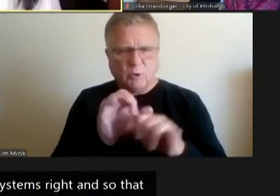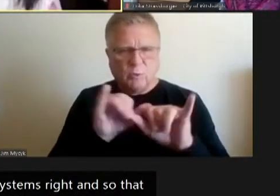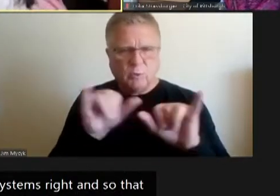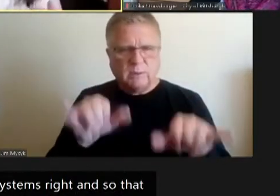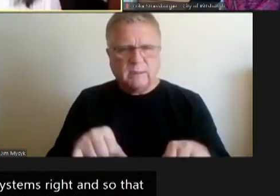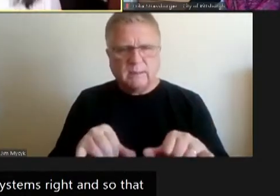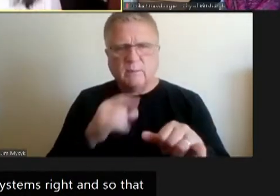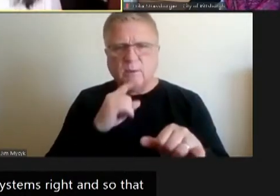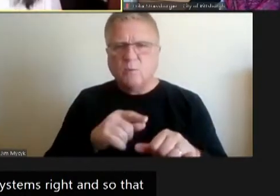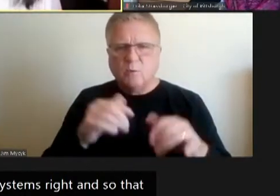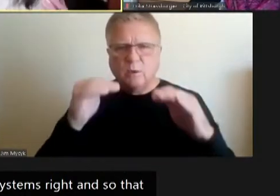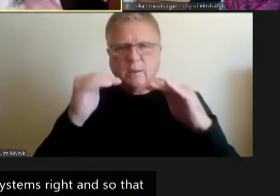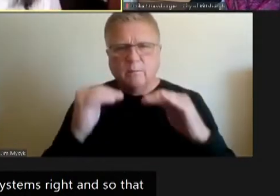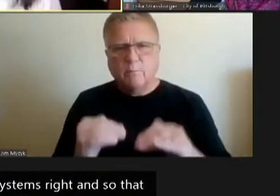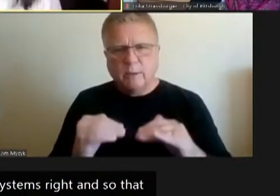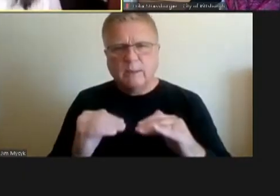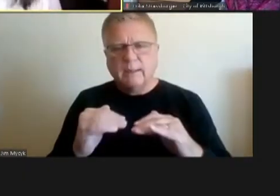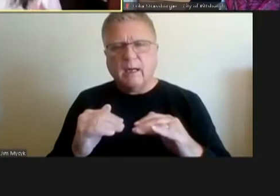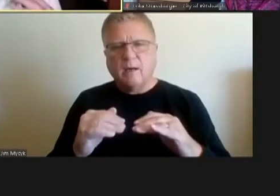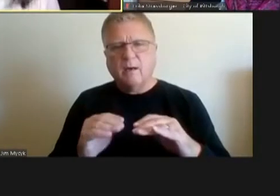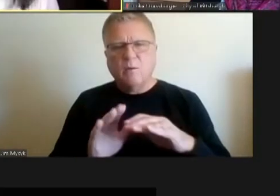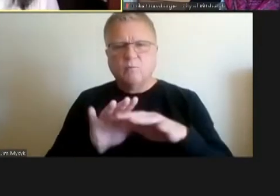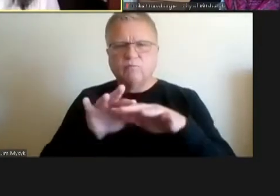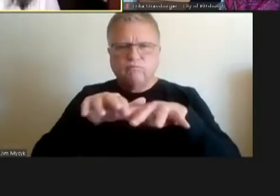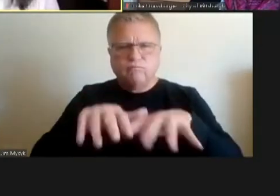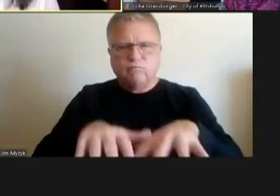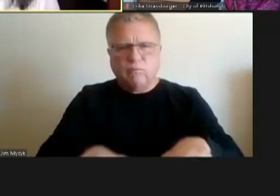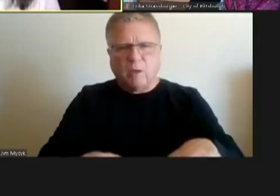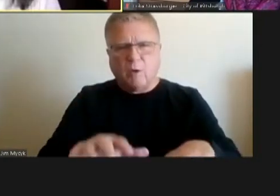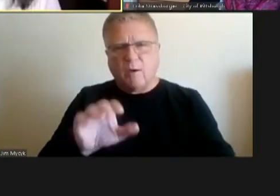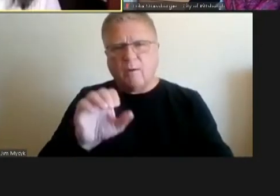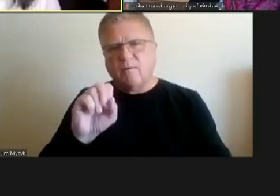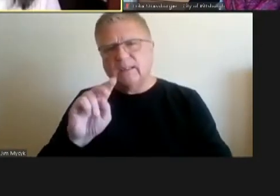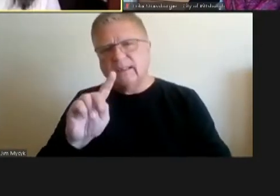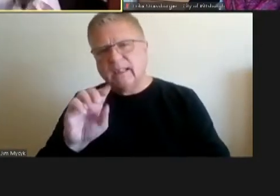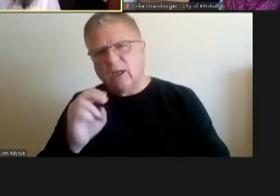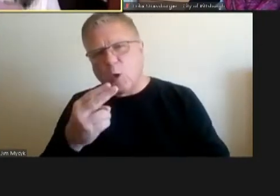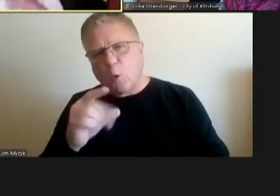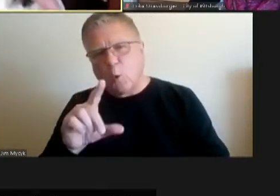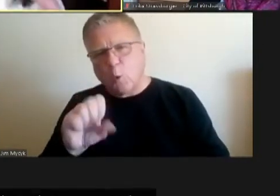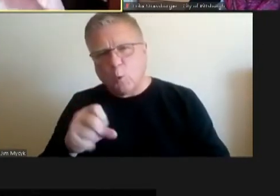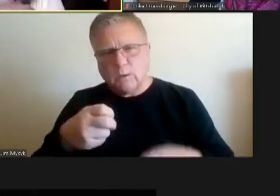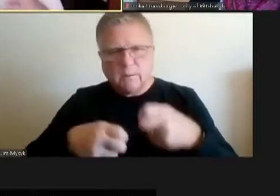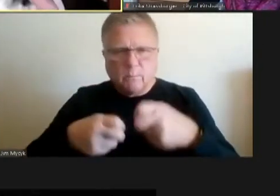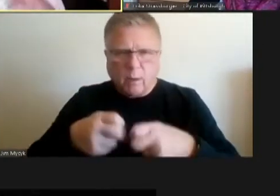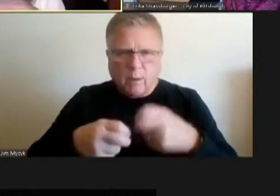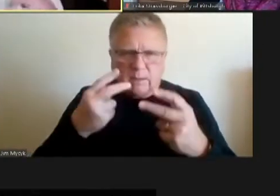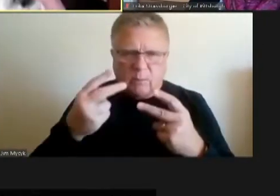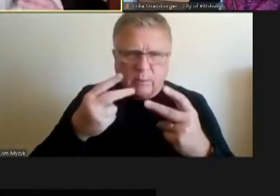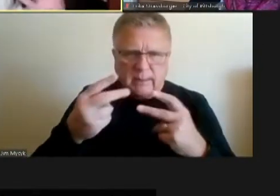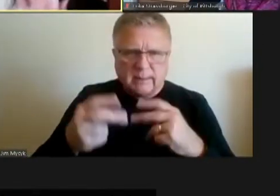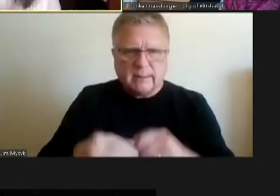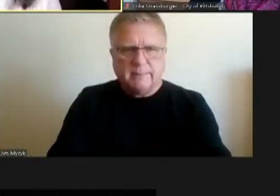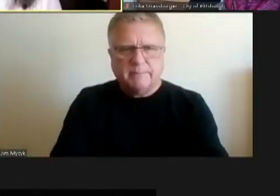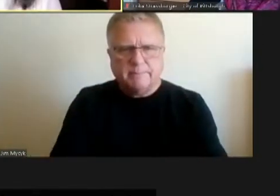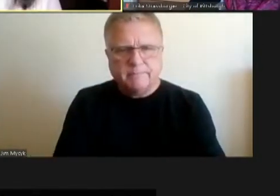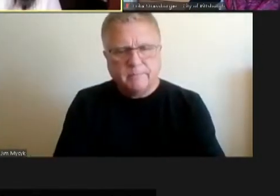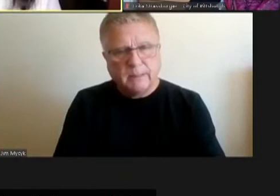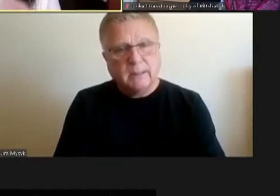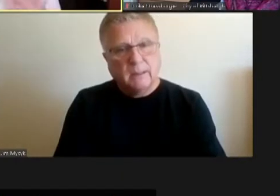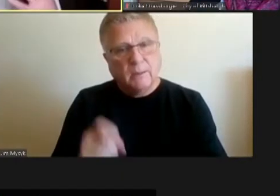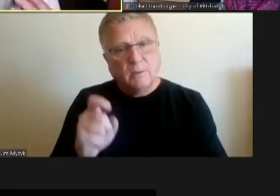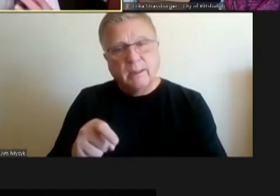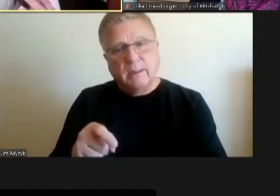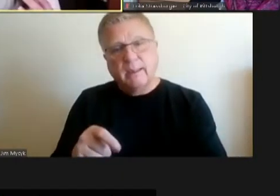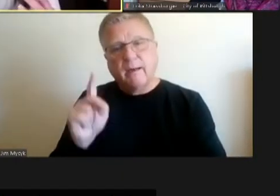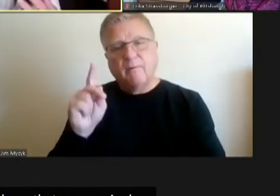down all of the runoff, all of the sinkholes, all of the problems that we see. And so it's a matter of kind of, we'll have to have, I think, public